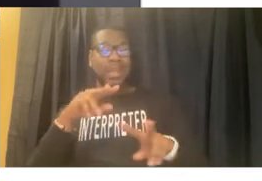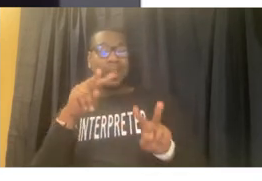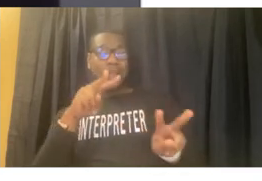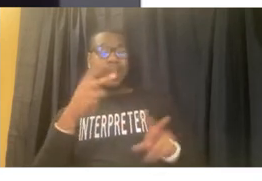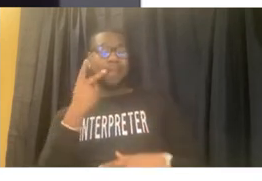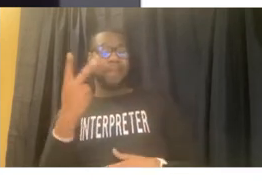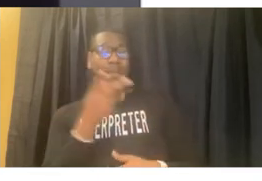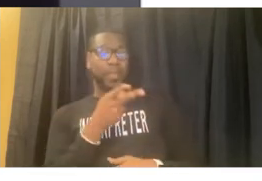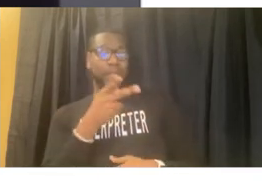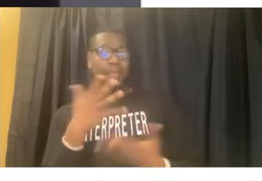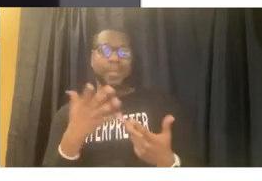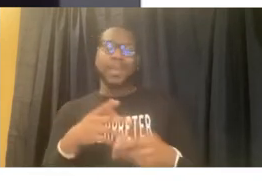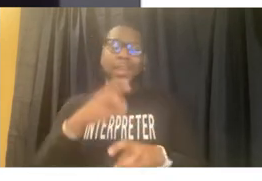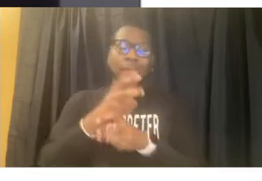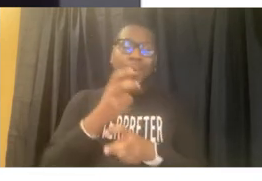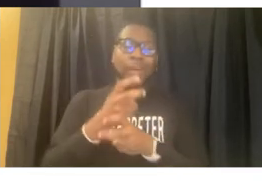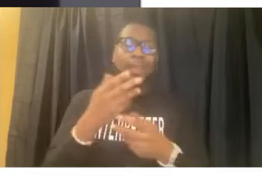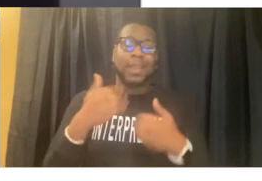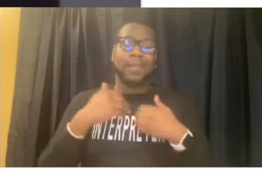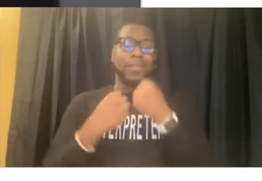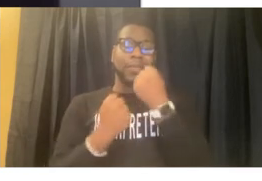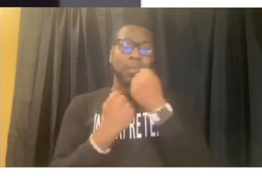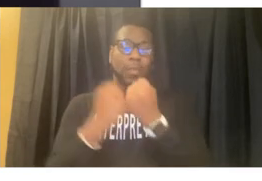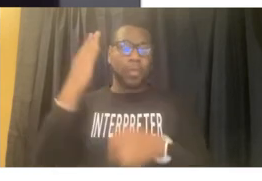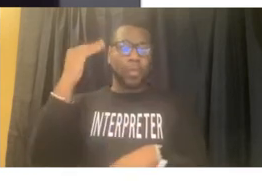to gain support because of their gender identity.